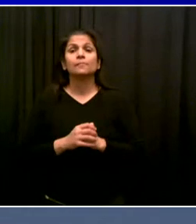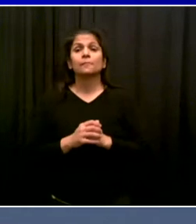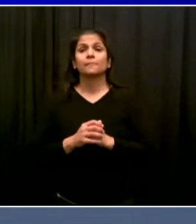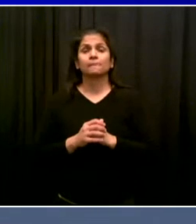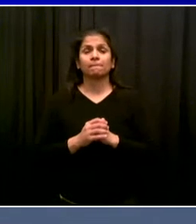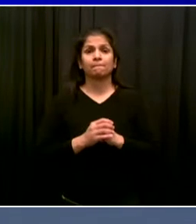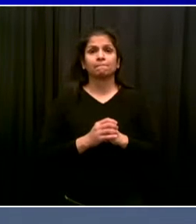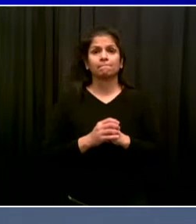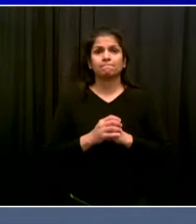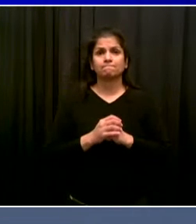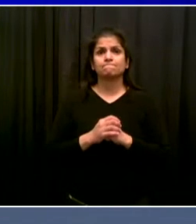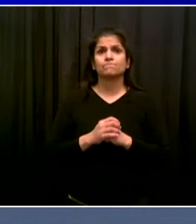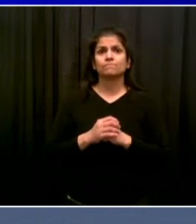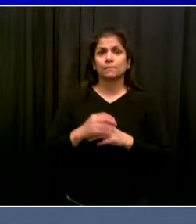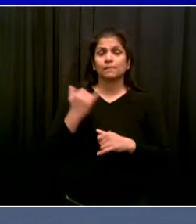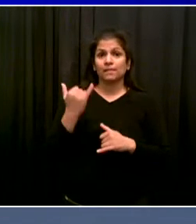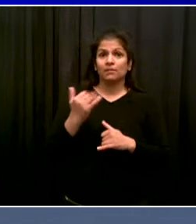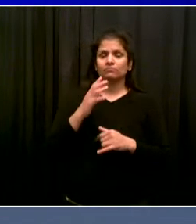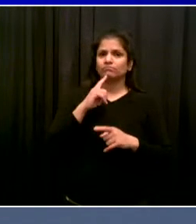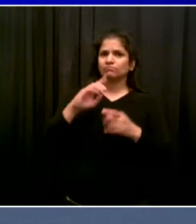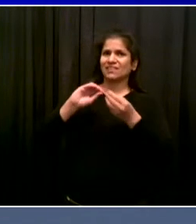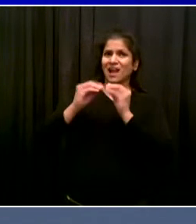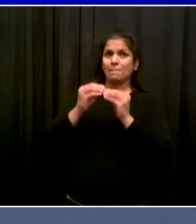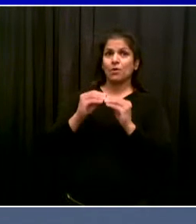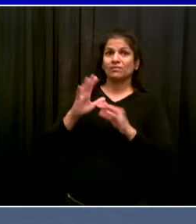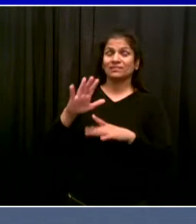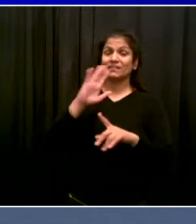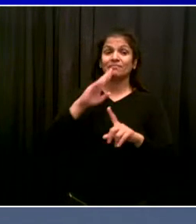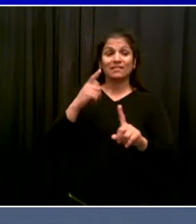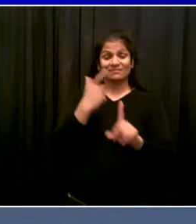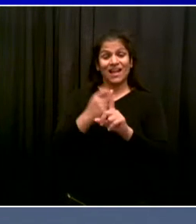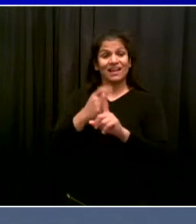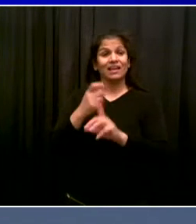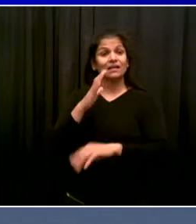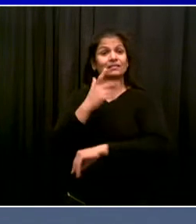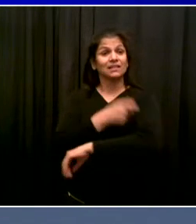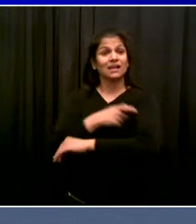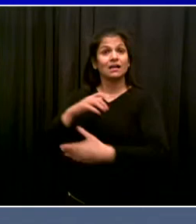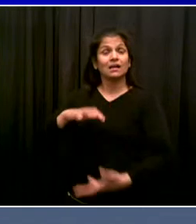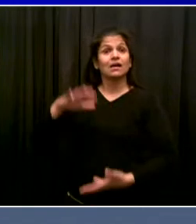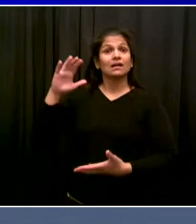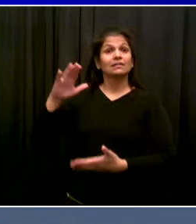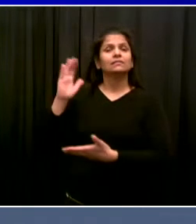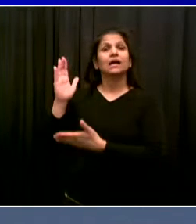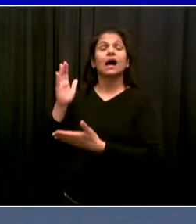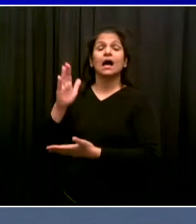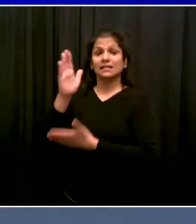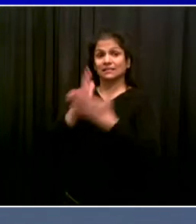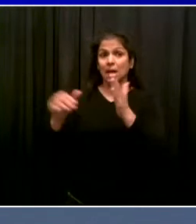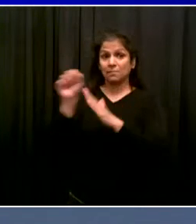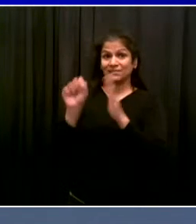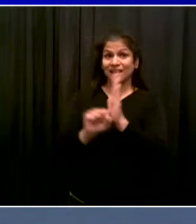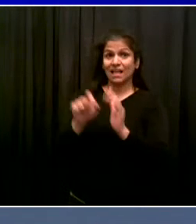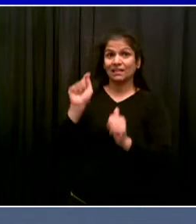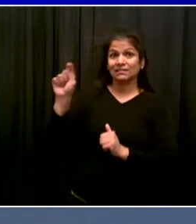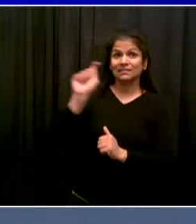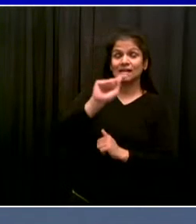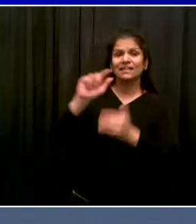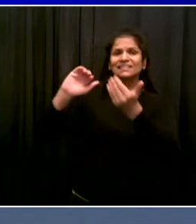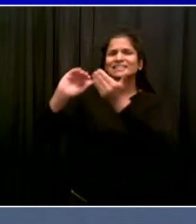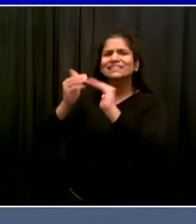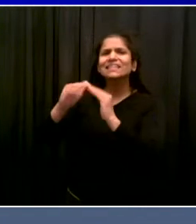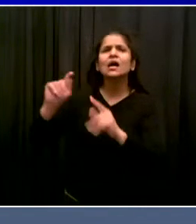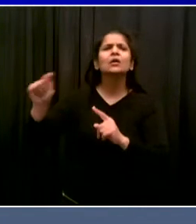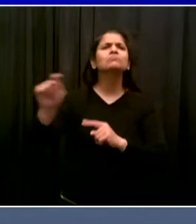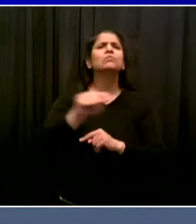not using the vaccine that they've gotten. Okay, let's do the smart thing now, especially in light of this Johnson & Johnson challenge. Federal government